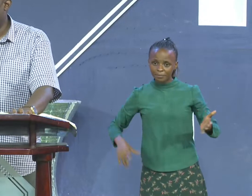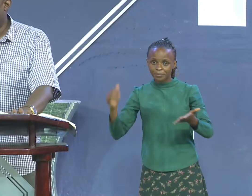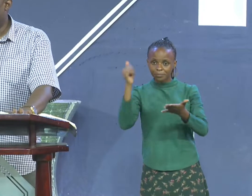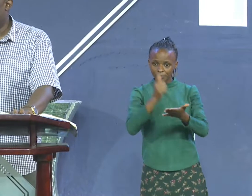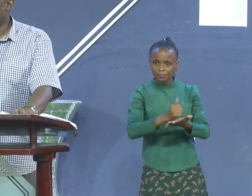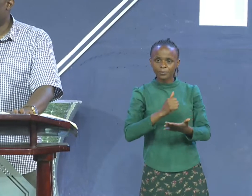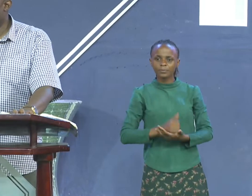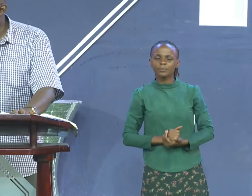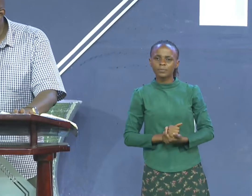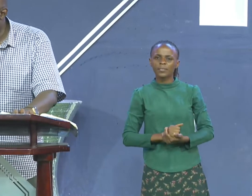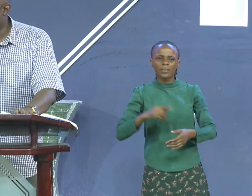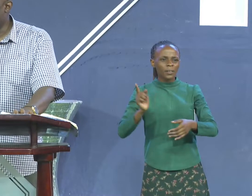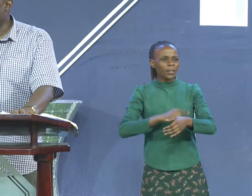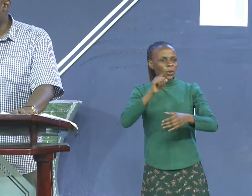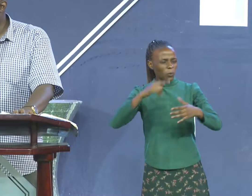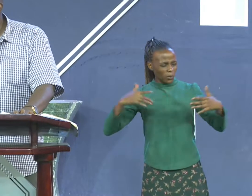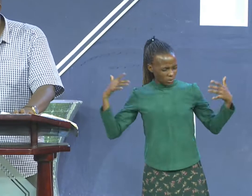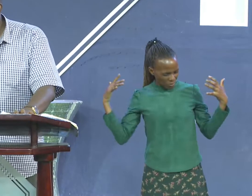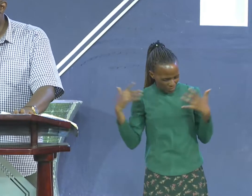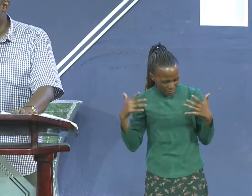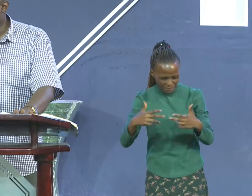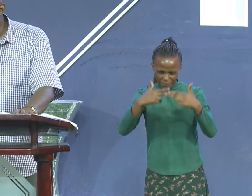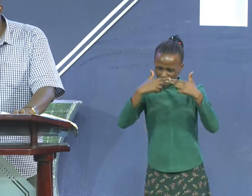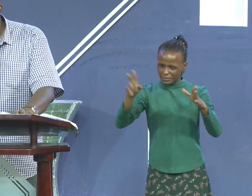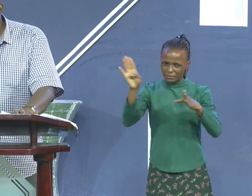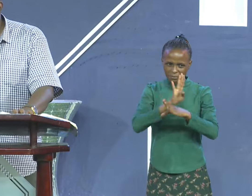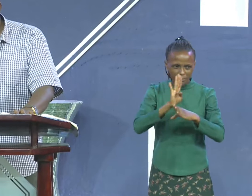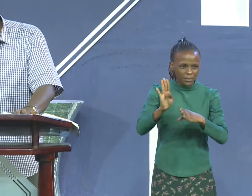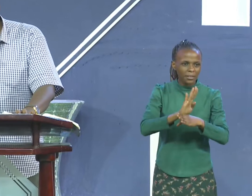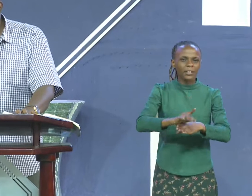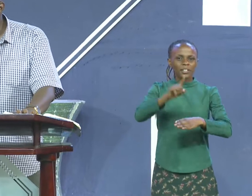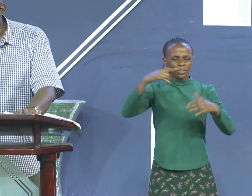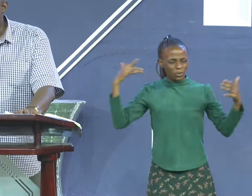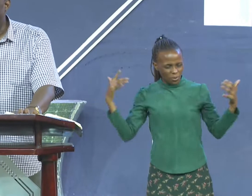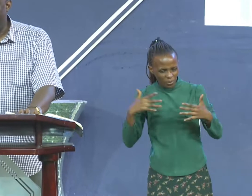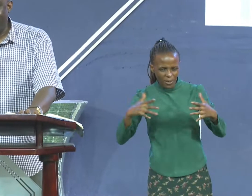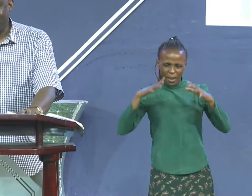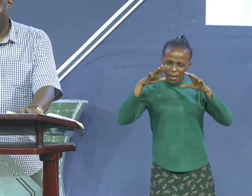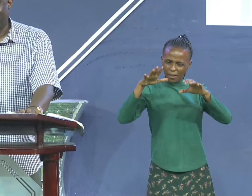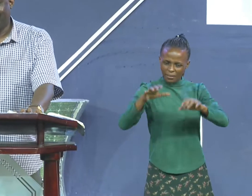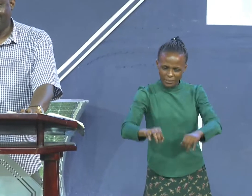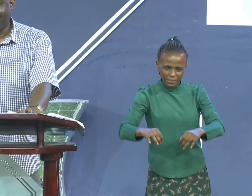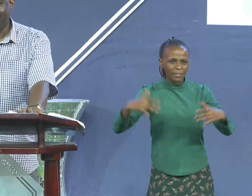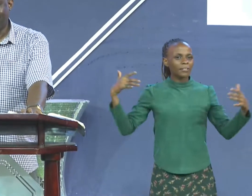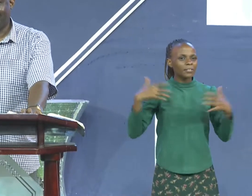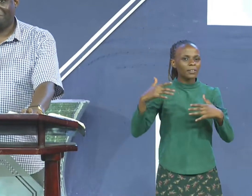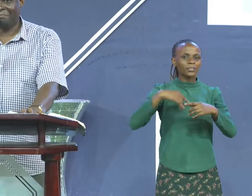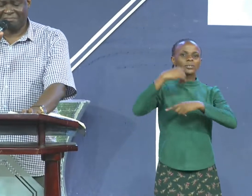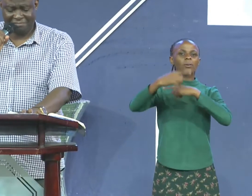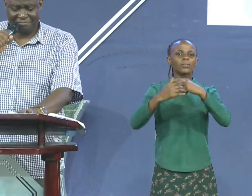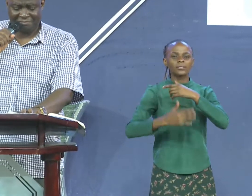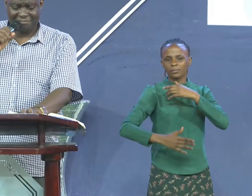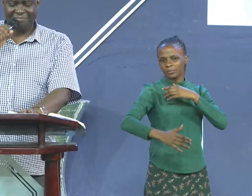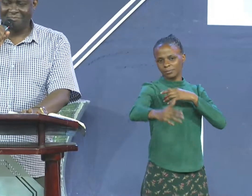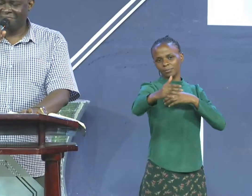Amen. Ngotia okutandika business, ngotia okulumba, ngotio kugenda maso. When you have fear to